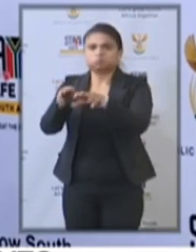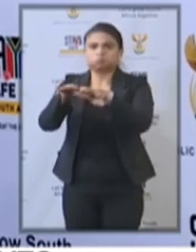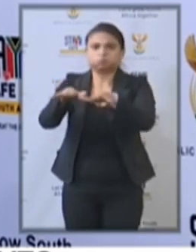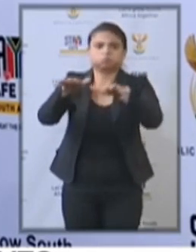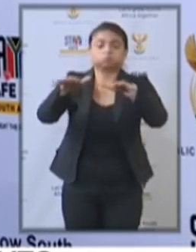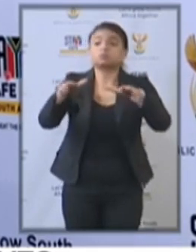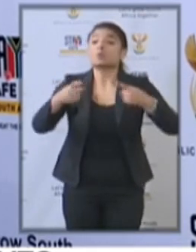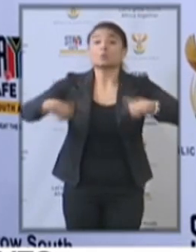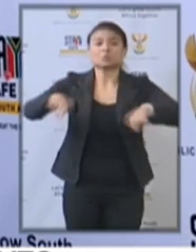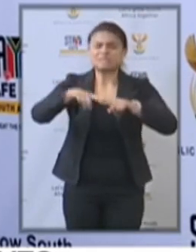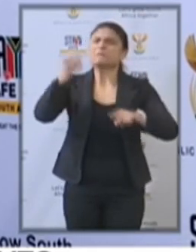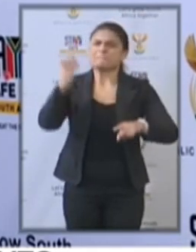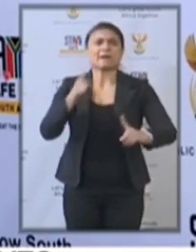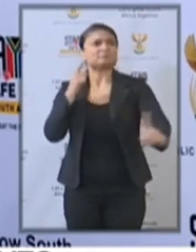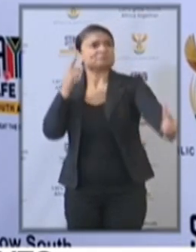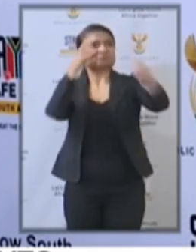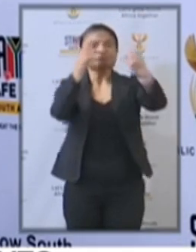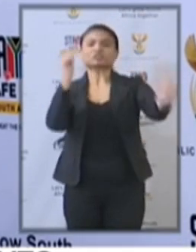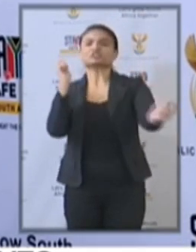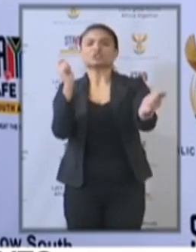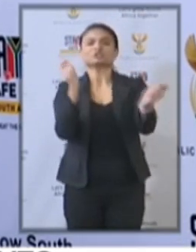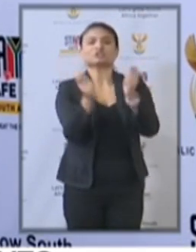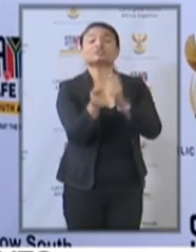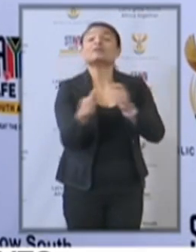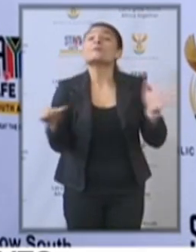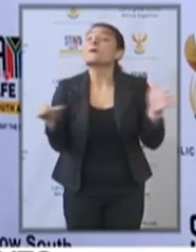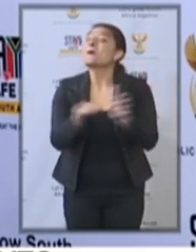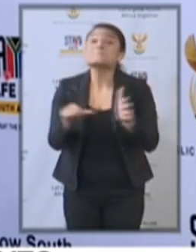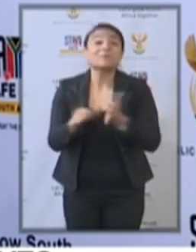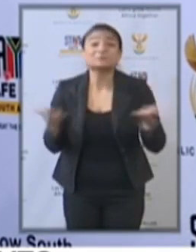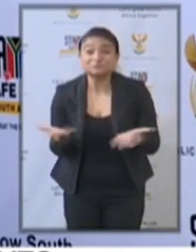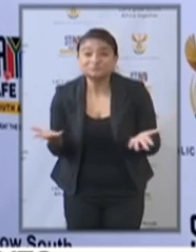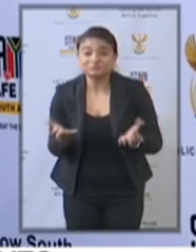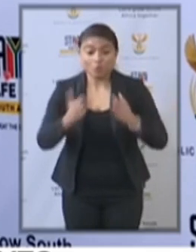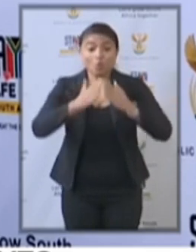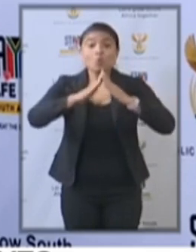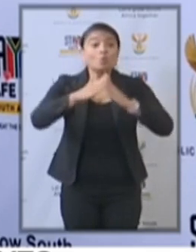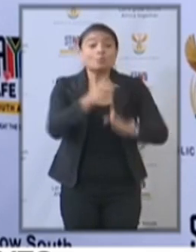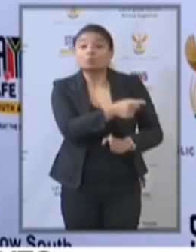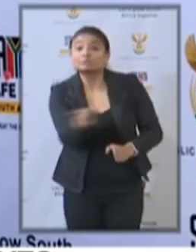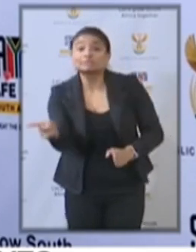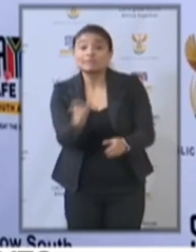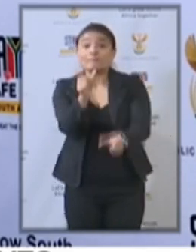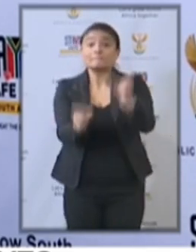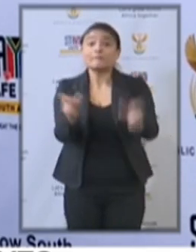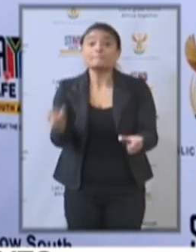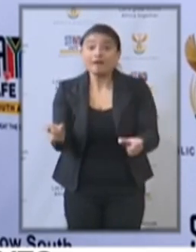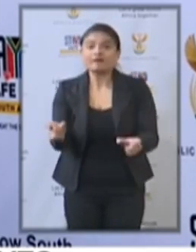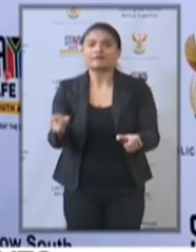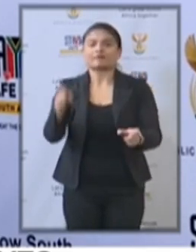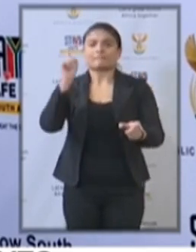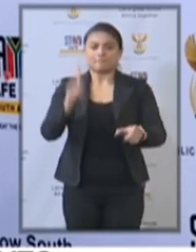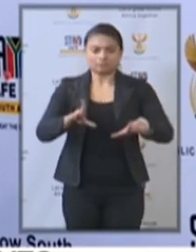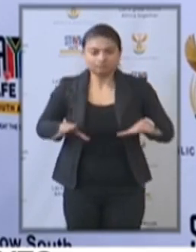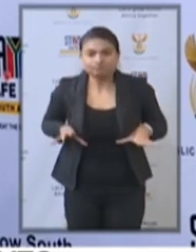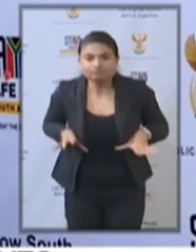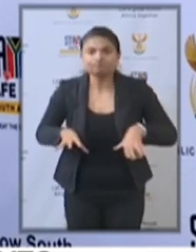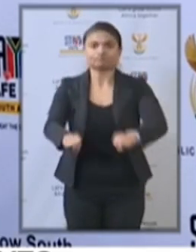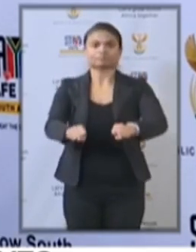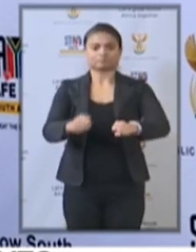depending on how society commits itself in working together with government in fighting this pandemic.